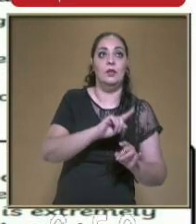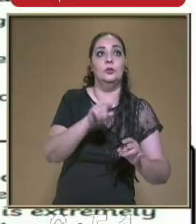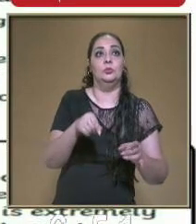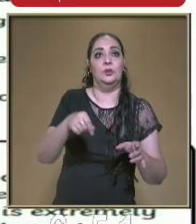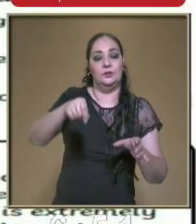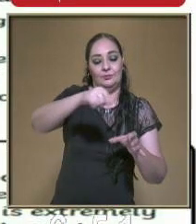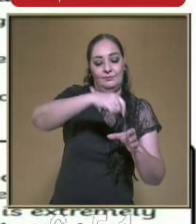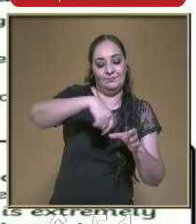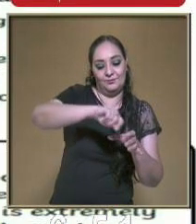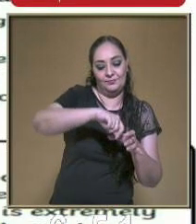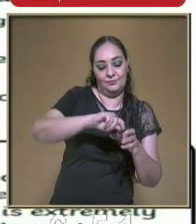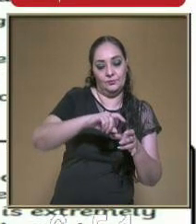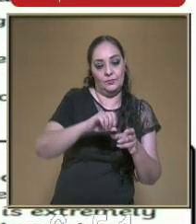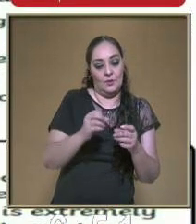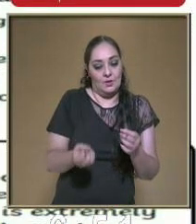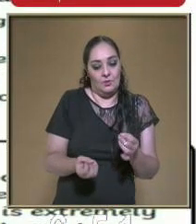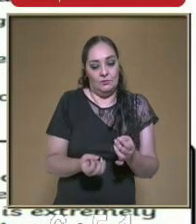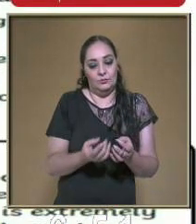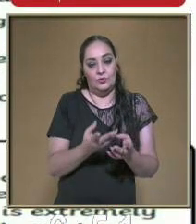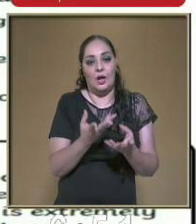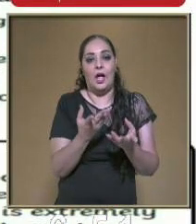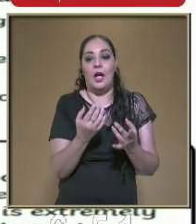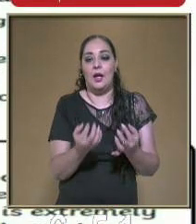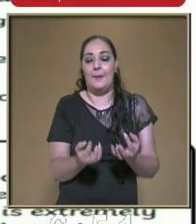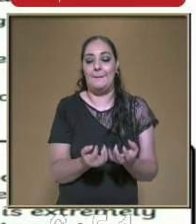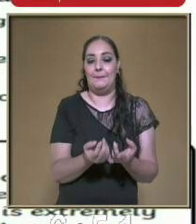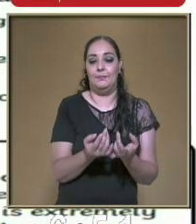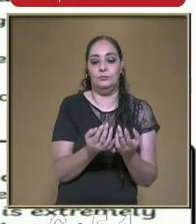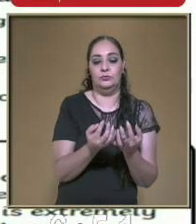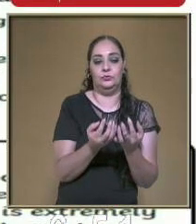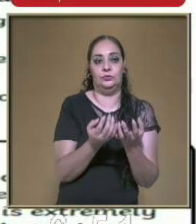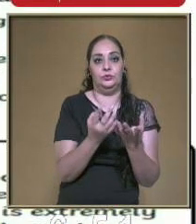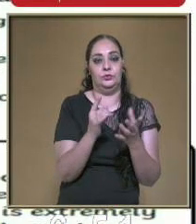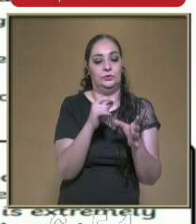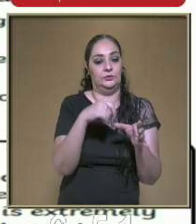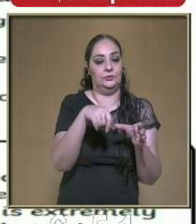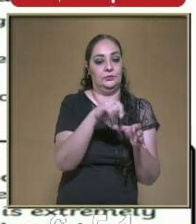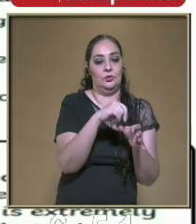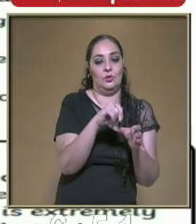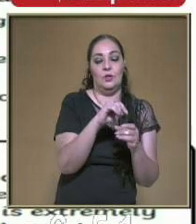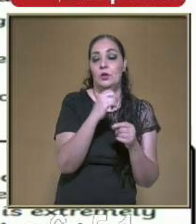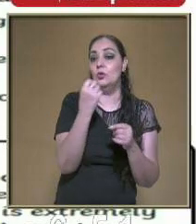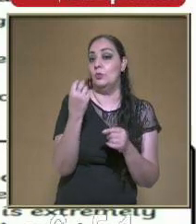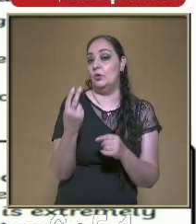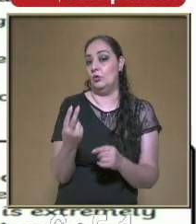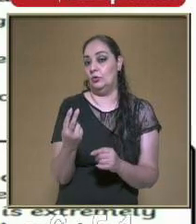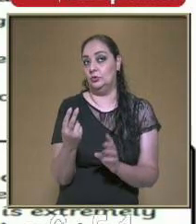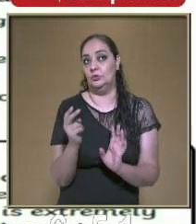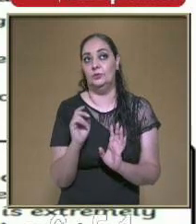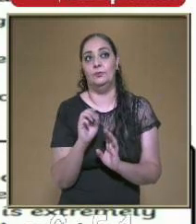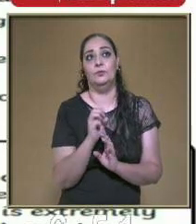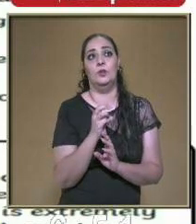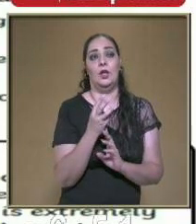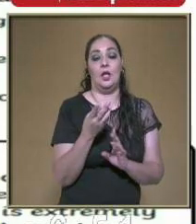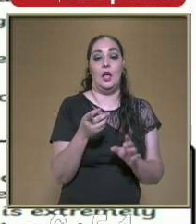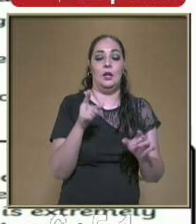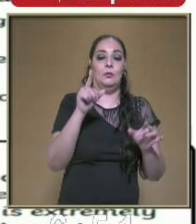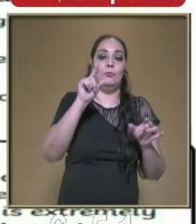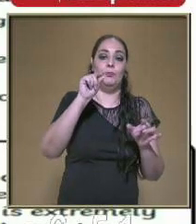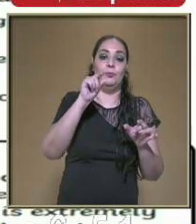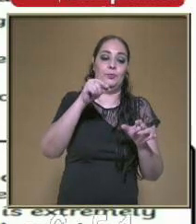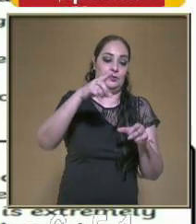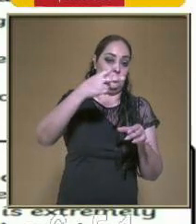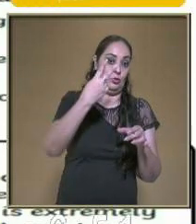until most of the bicarbonate of soda dissolves. Number two, add 2 drops of red